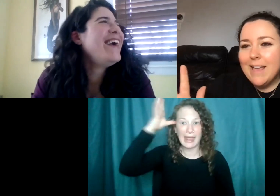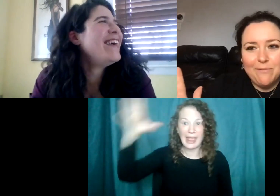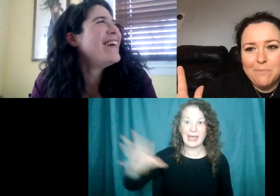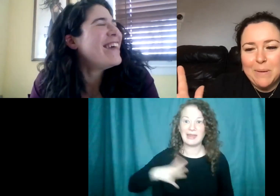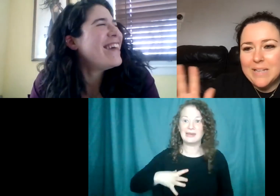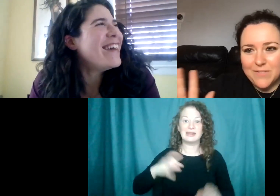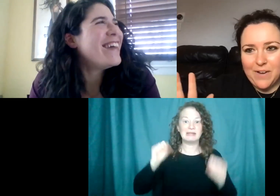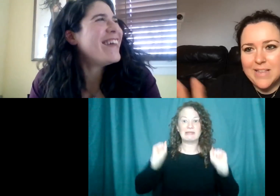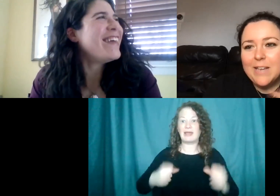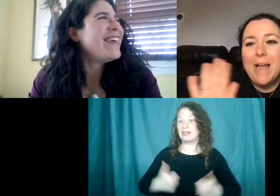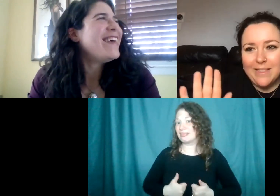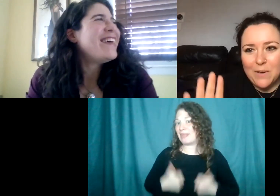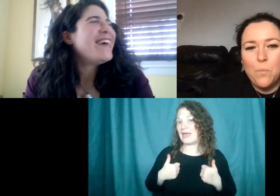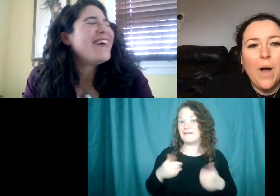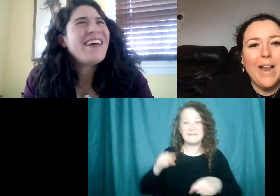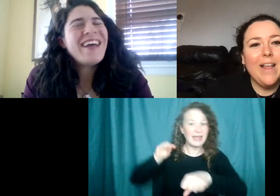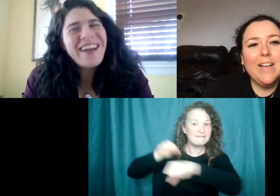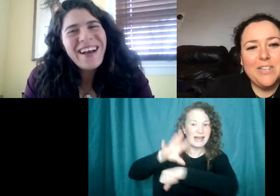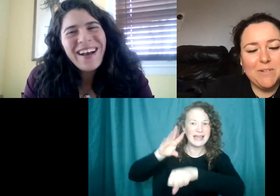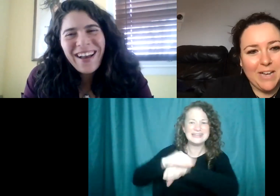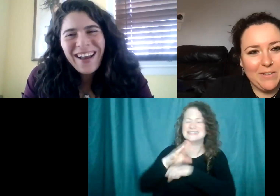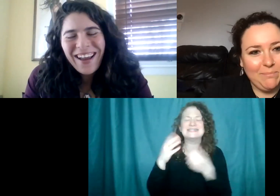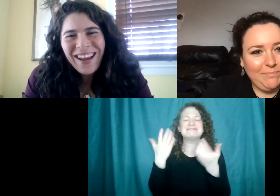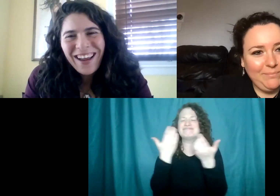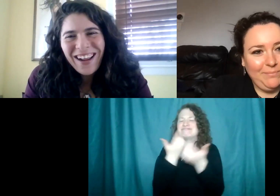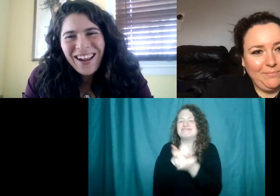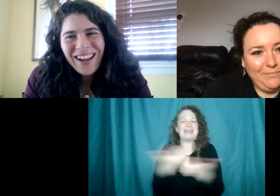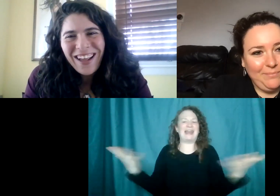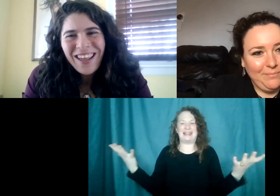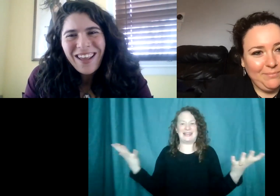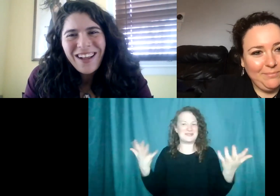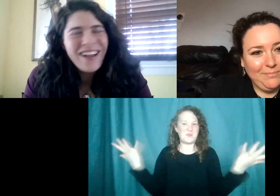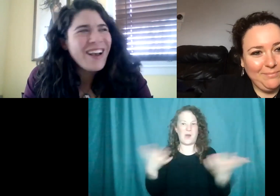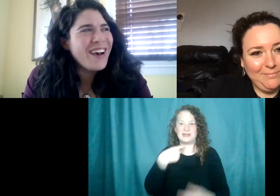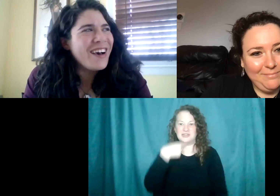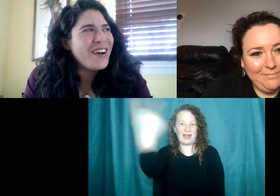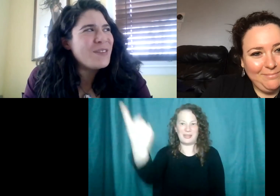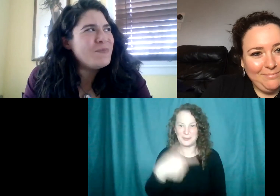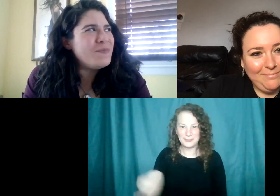a life piece of advice. It could be anything. What do you tell them?